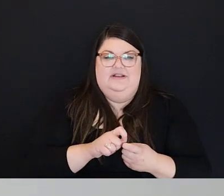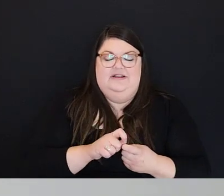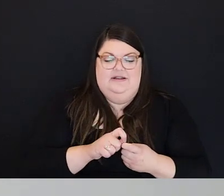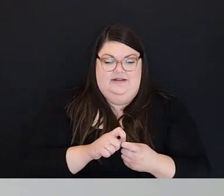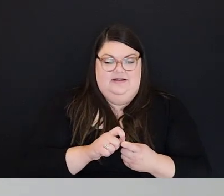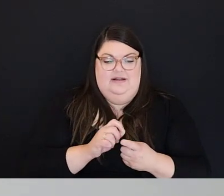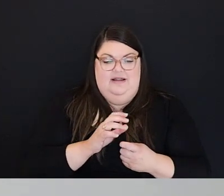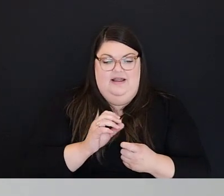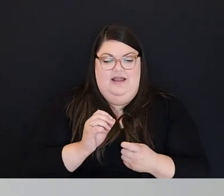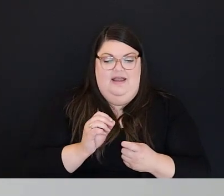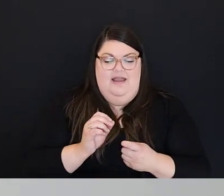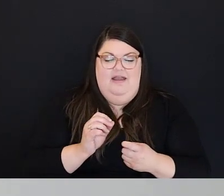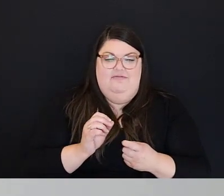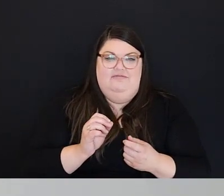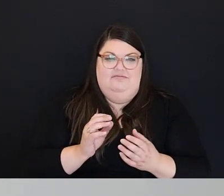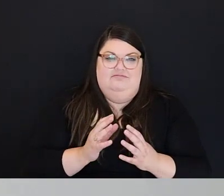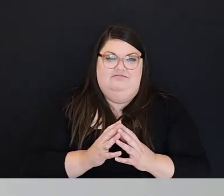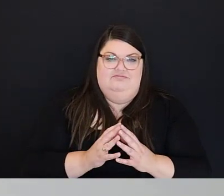And